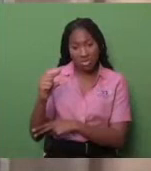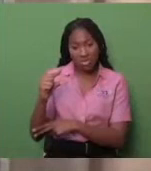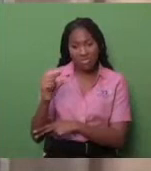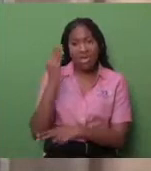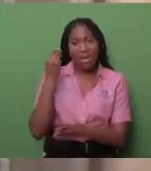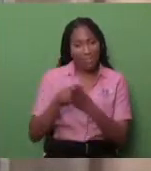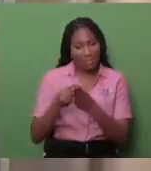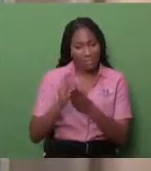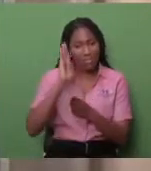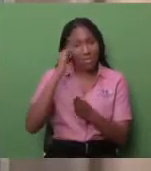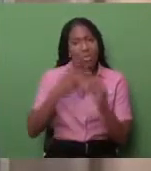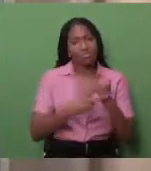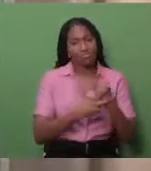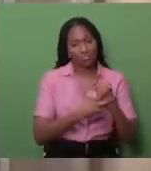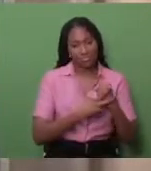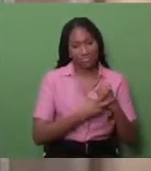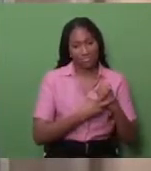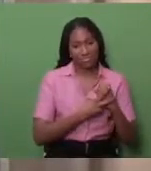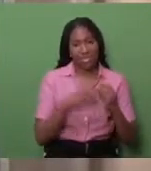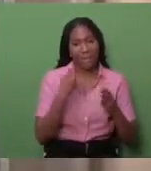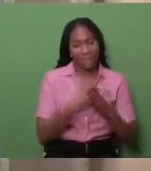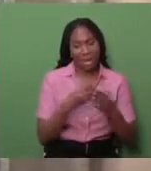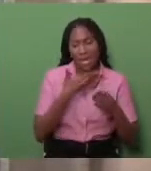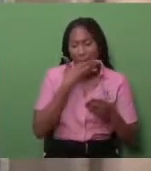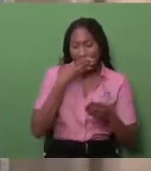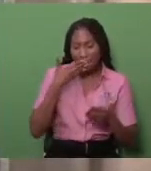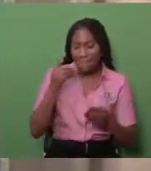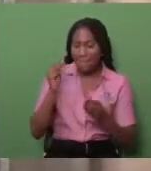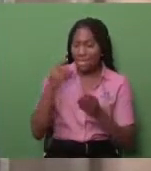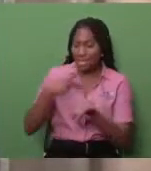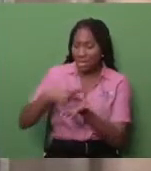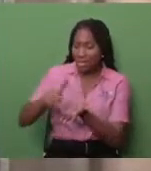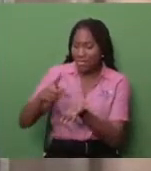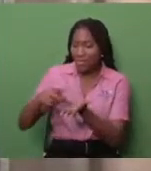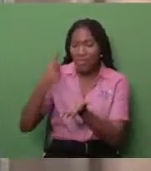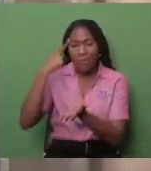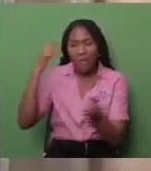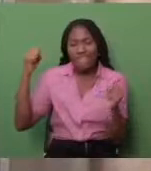could have been better spent on resources for the TTPS to fight crime.